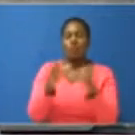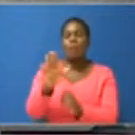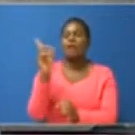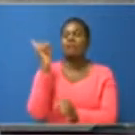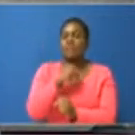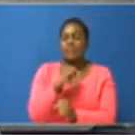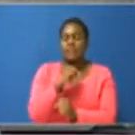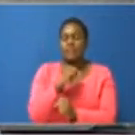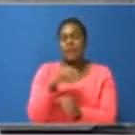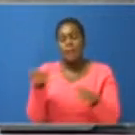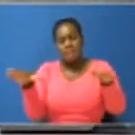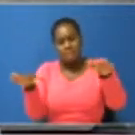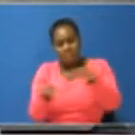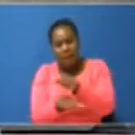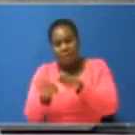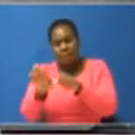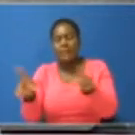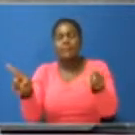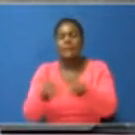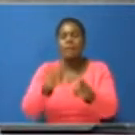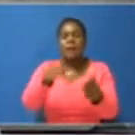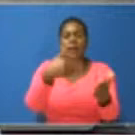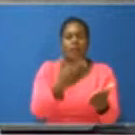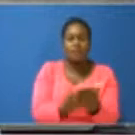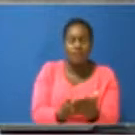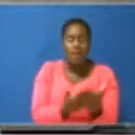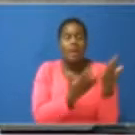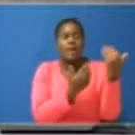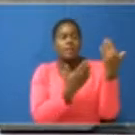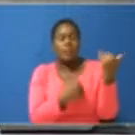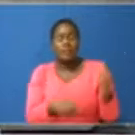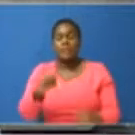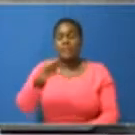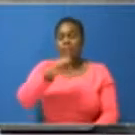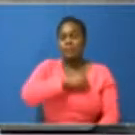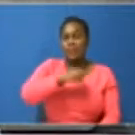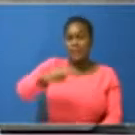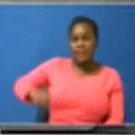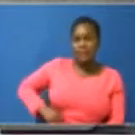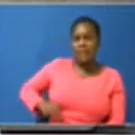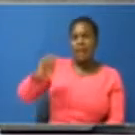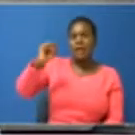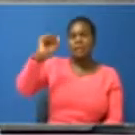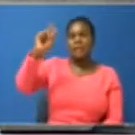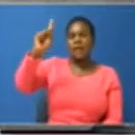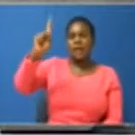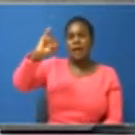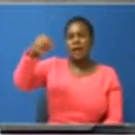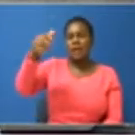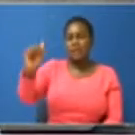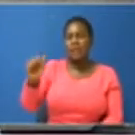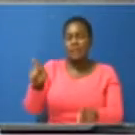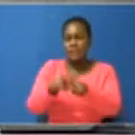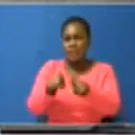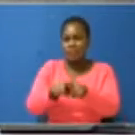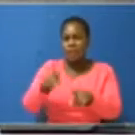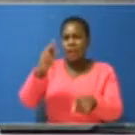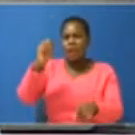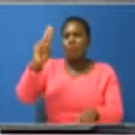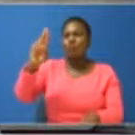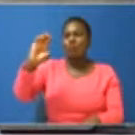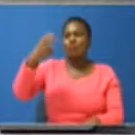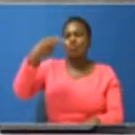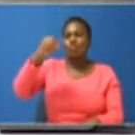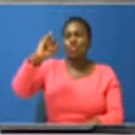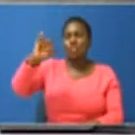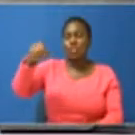mate professor philippe kaloki we're expecting johnson sarcada the uda candidate with his hopefully also with his running mate james mushiri uh